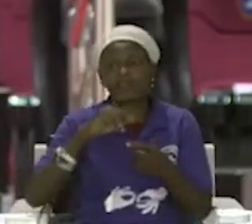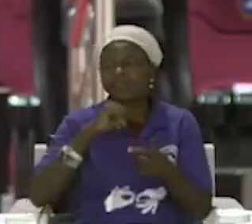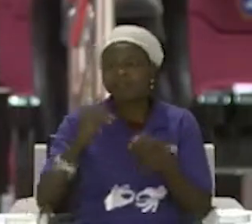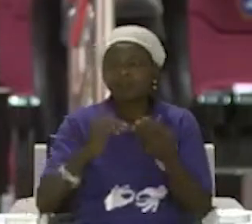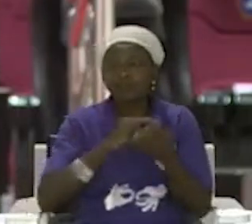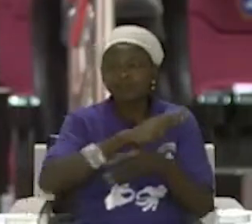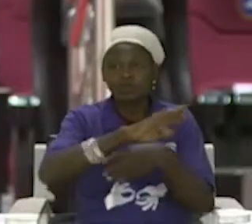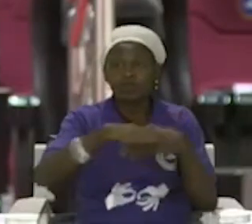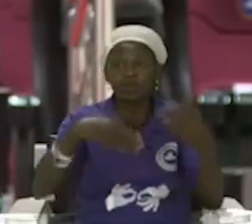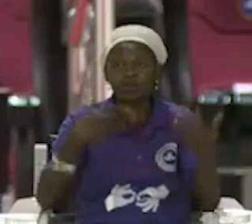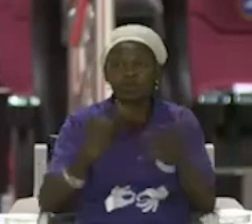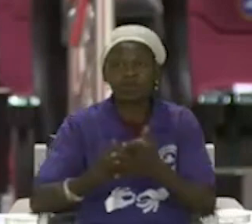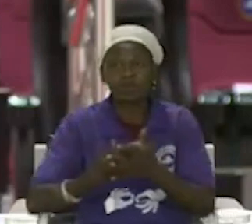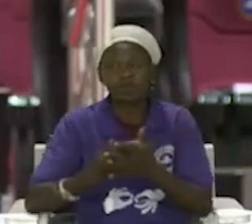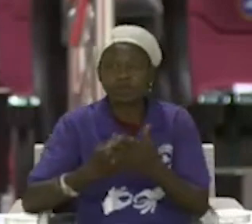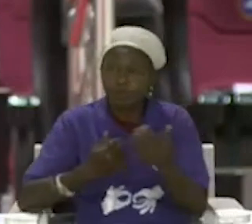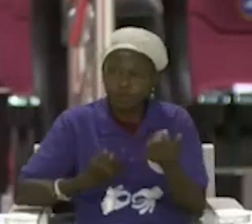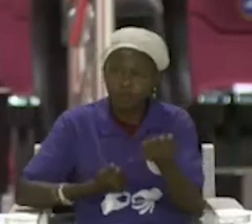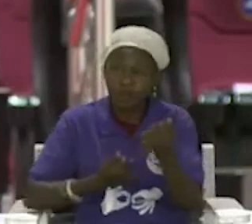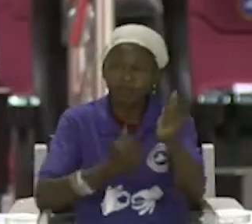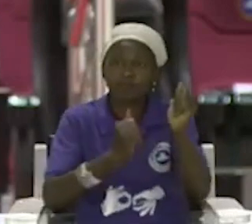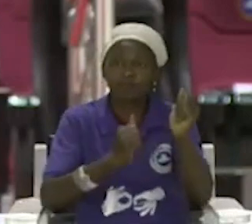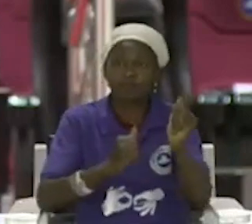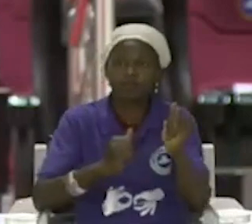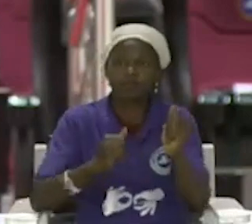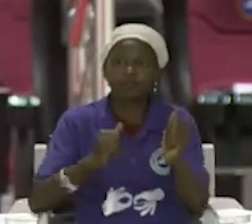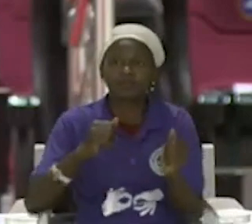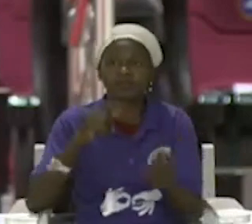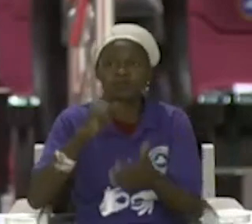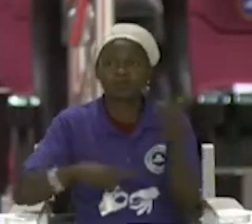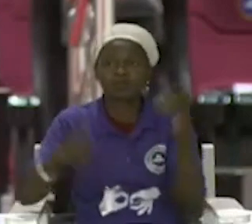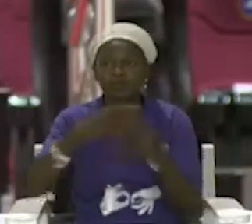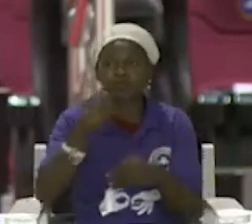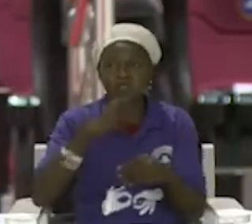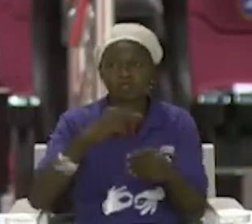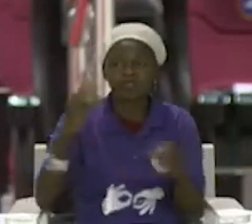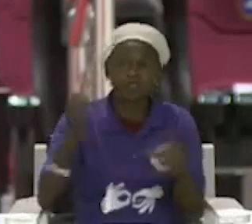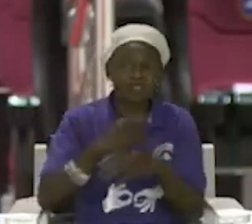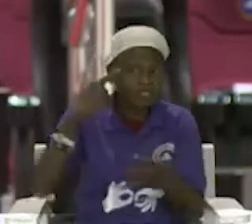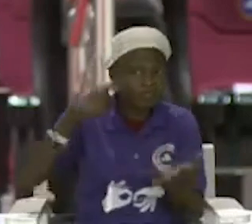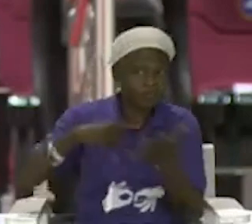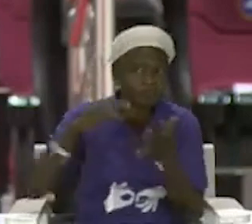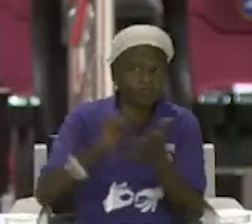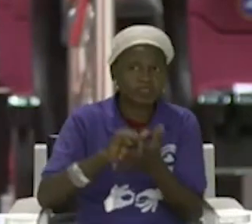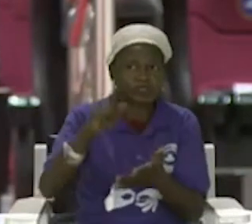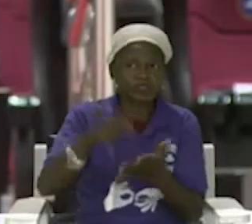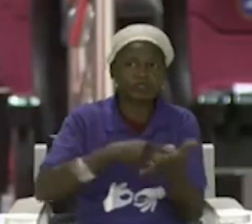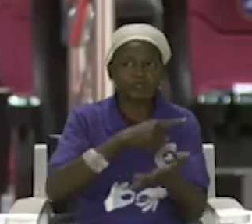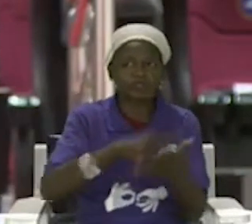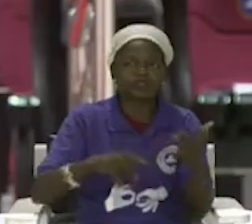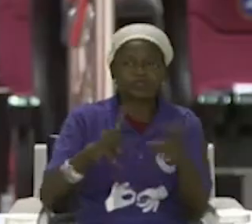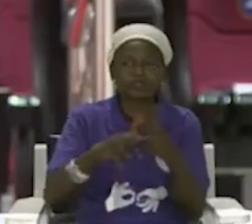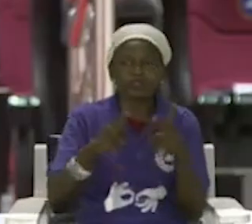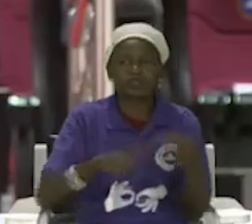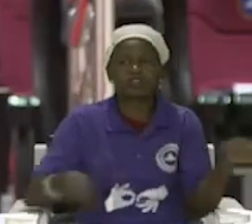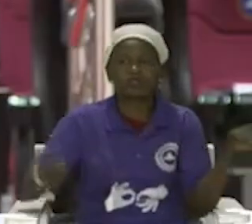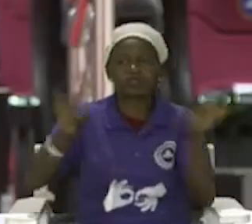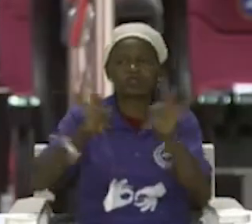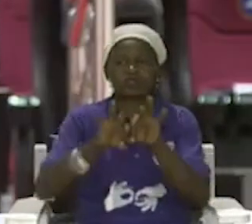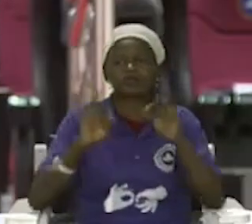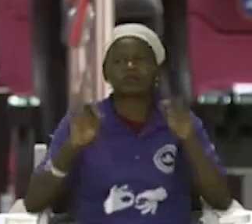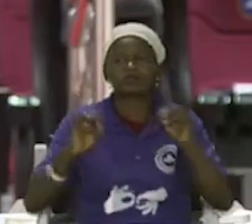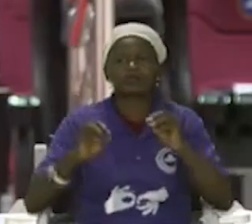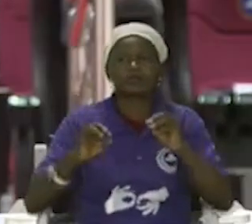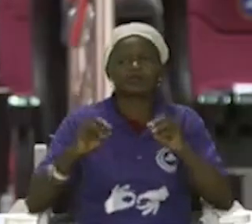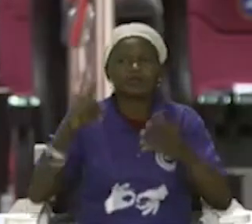all following what you are saying. Take note of that correction. It's very important.